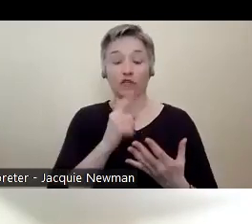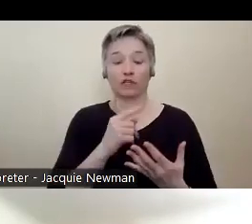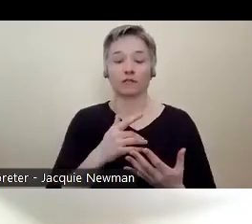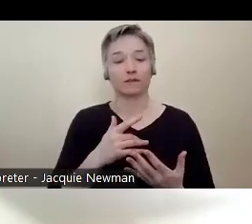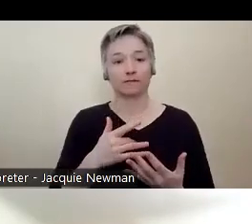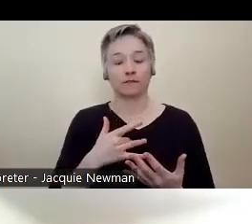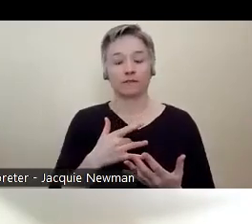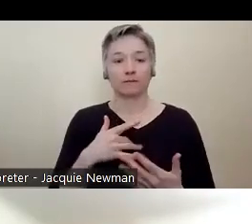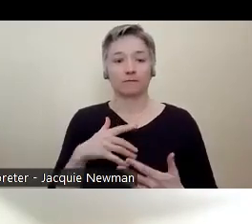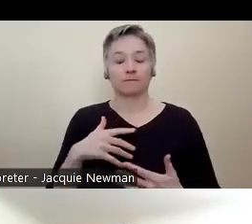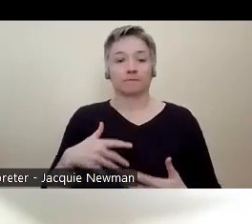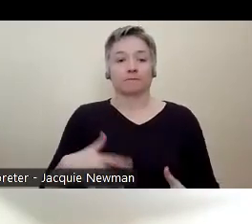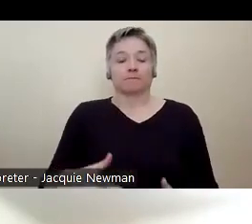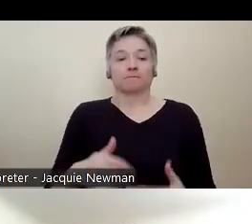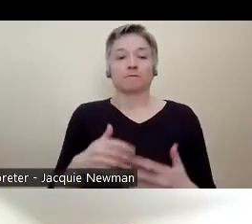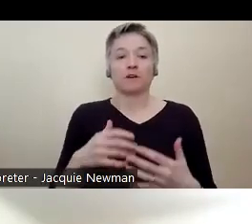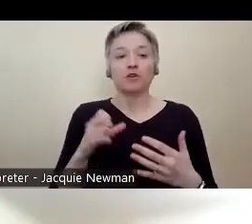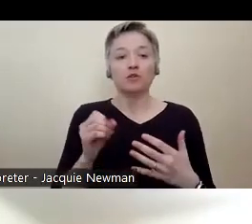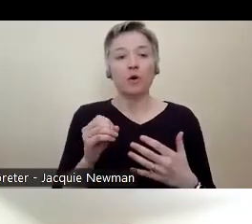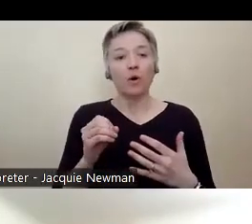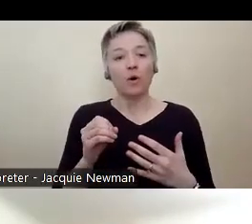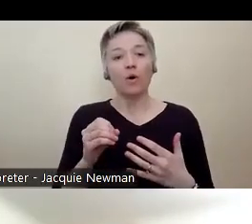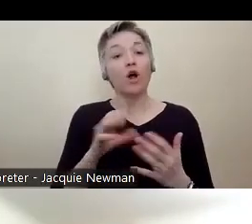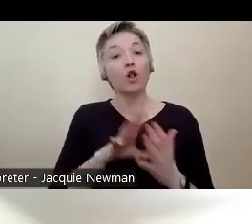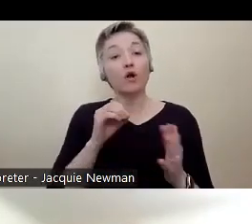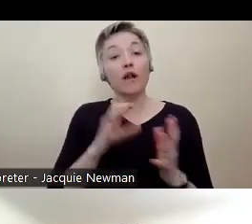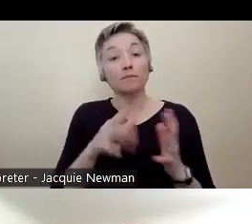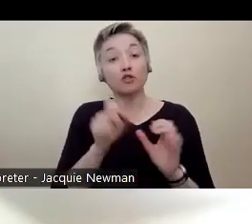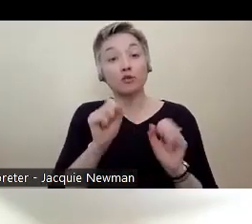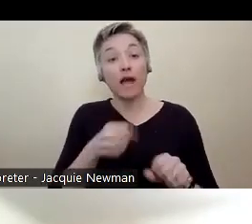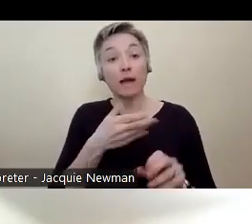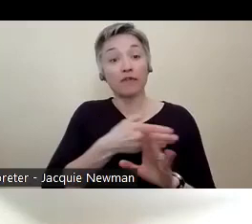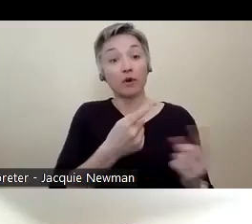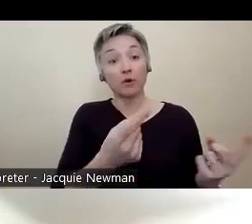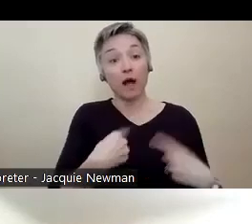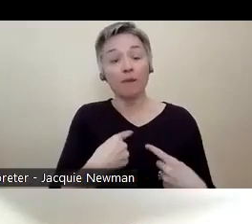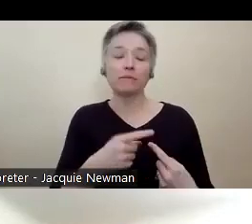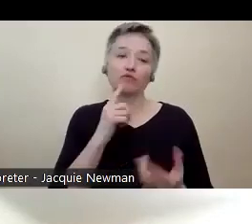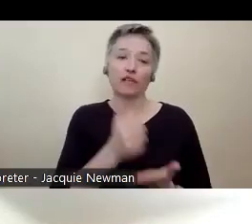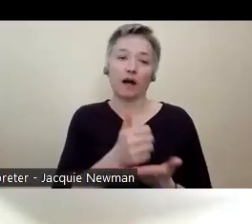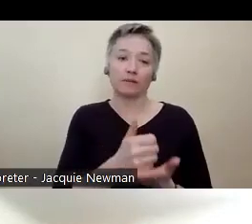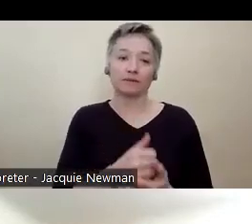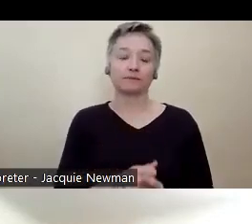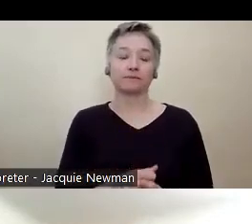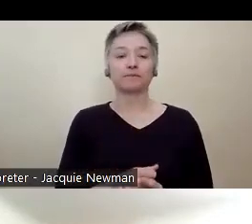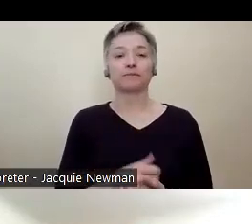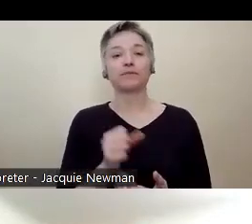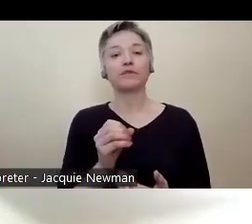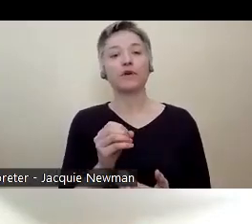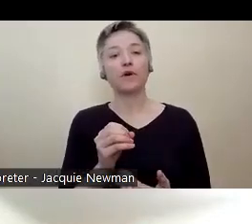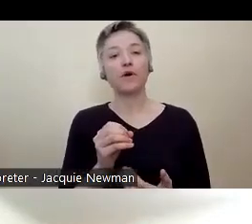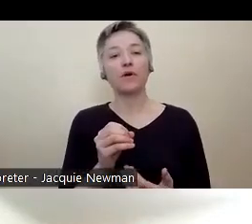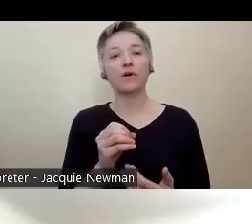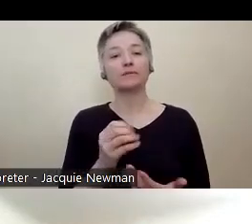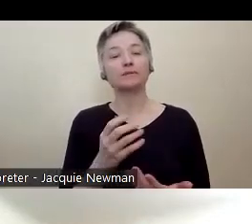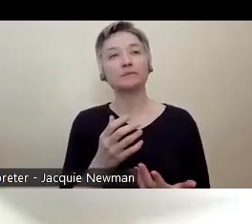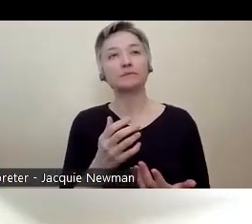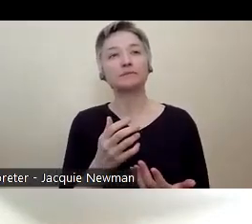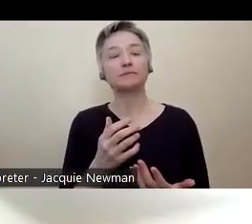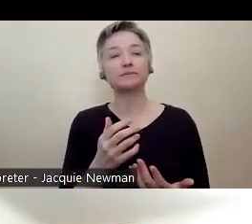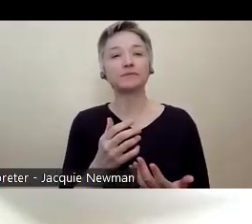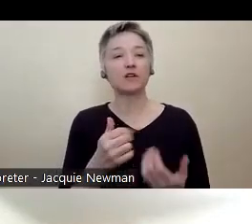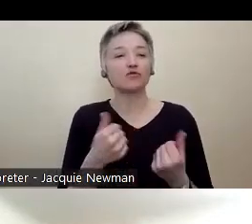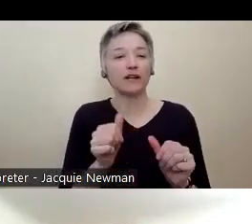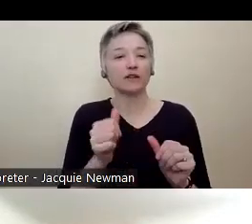learning as much as you can prior to a visit in our program is really helpful, and really trying to get a detailed idea of what